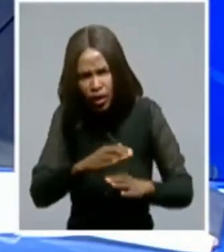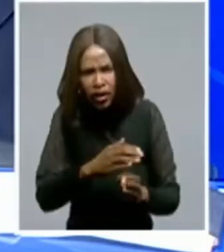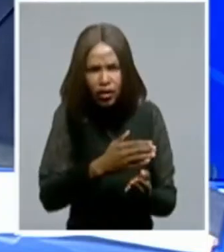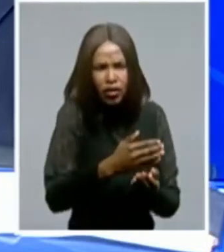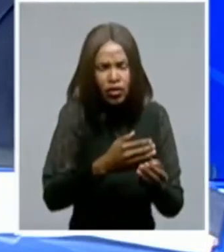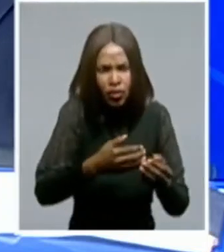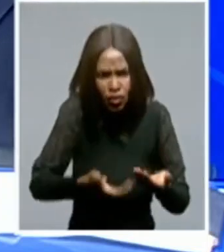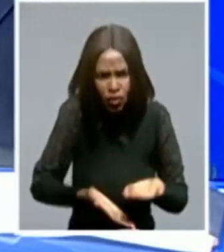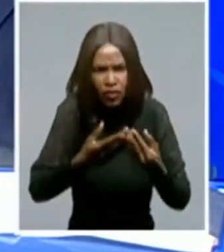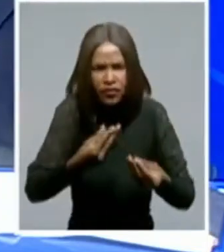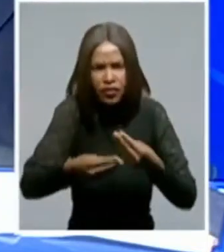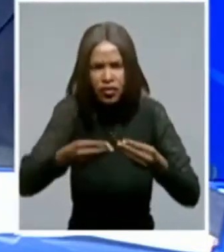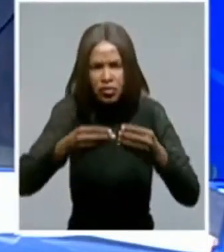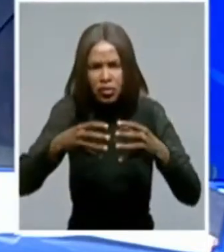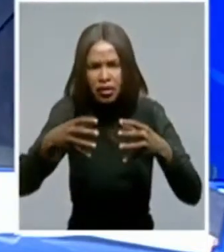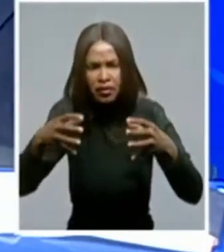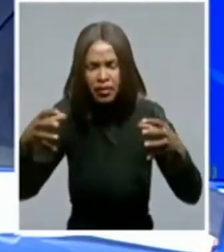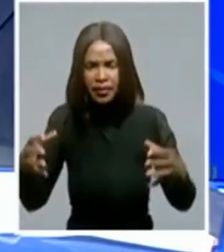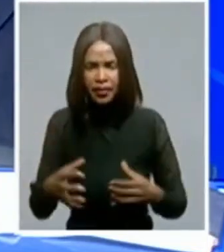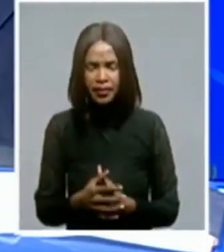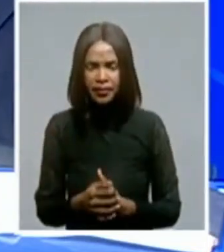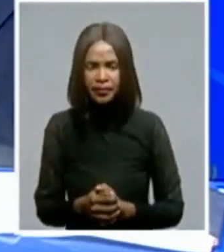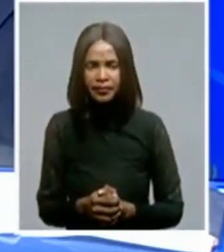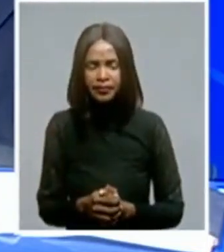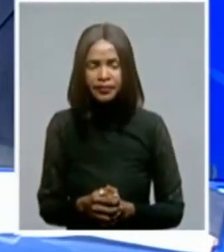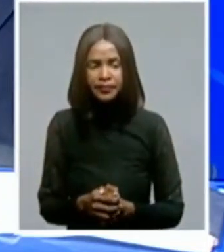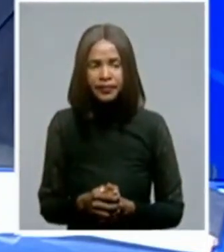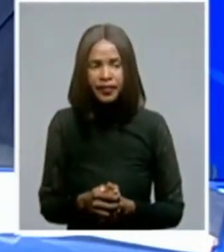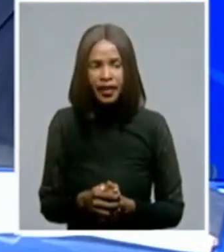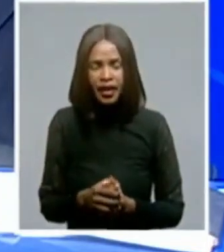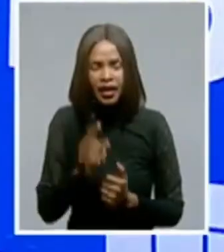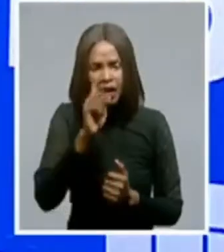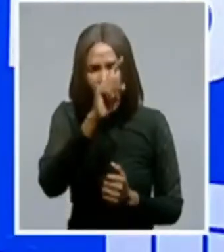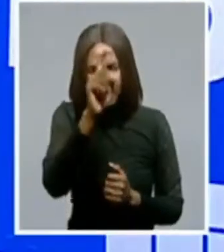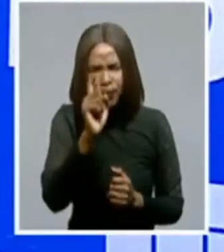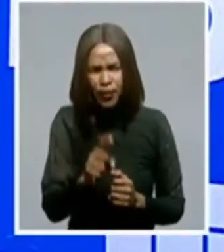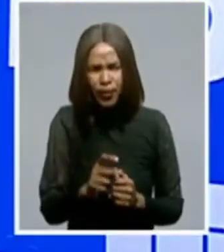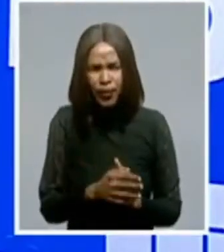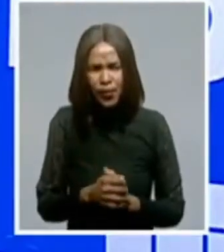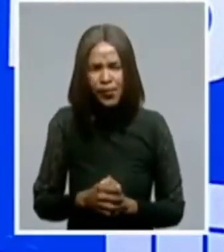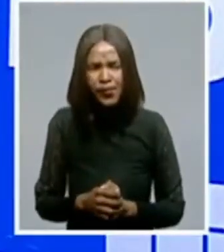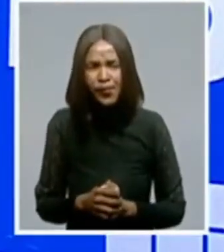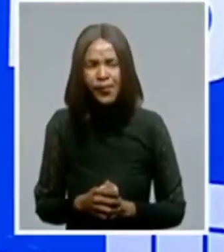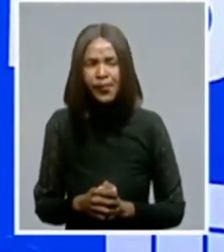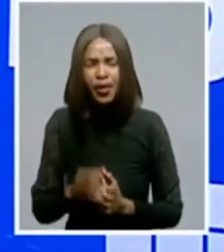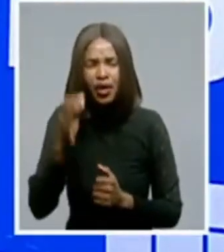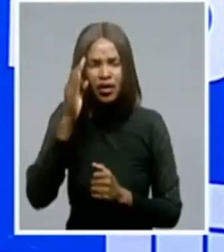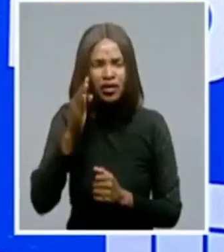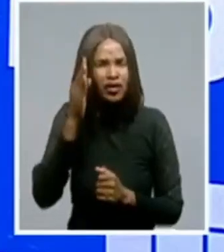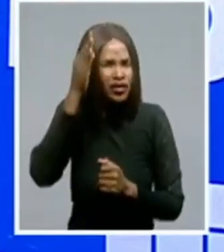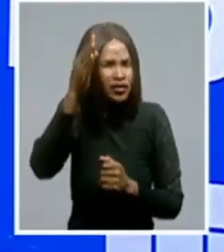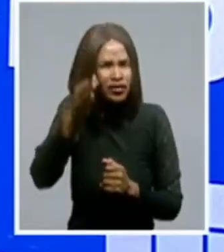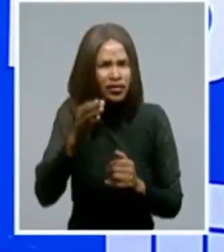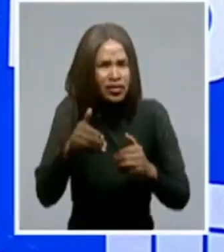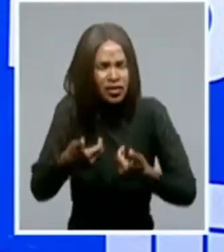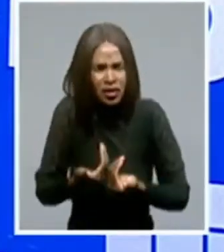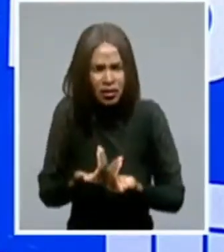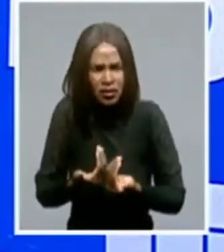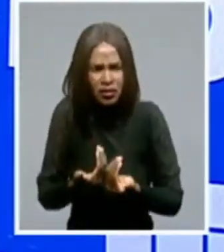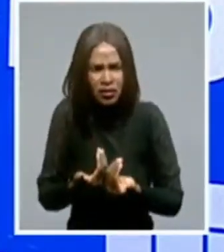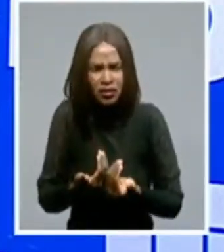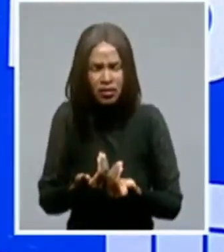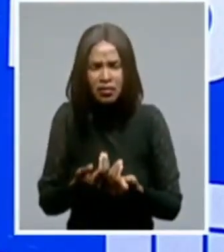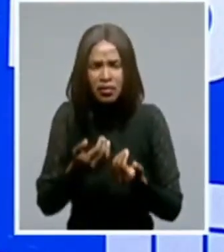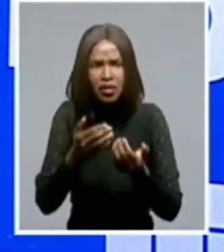actually booming to where it is now. Now, lastly and also briefly, what does the future hold for NIPDB, especially when it comes to attracting